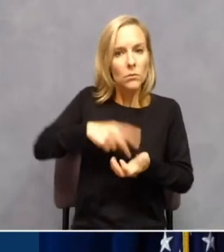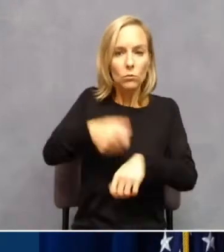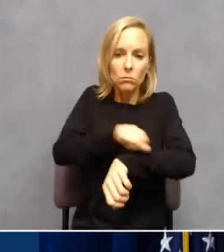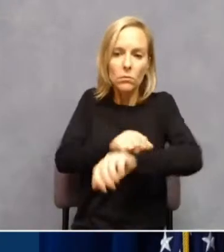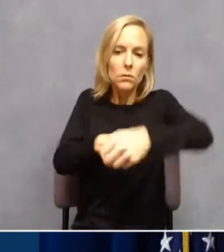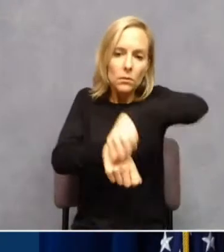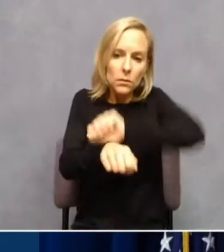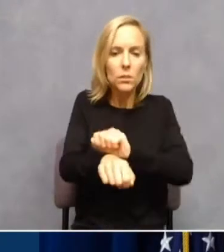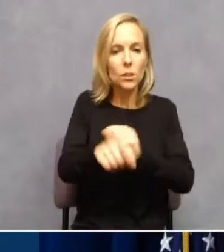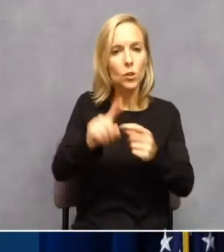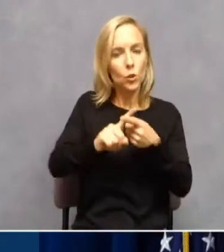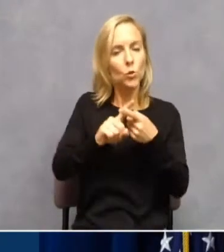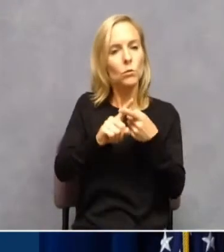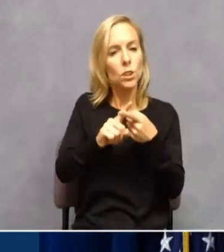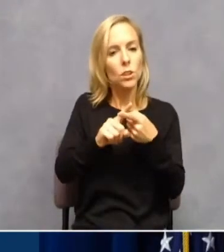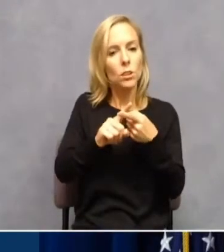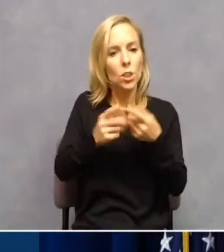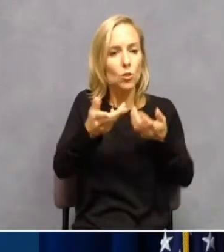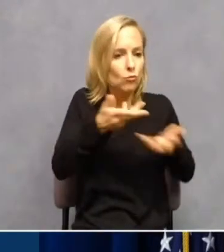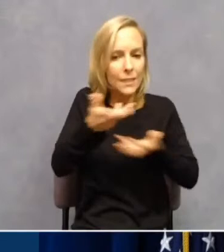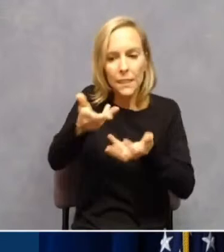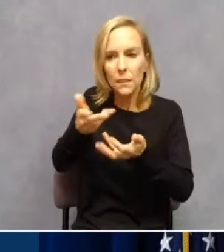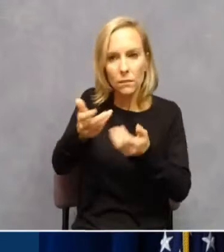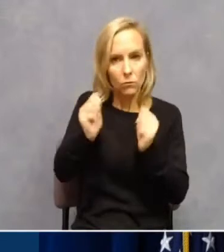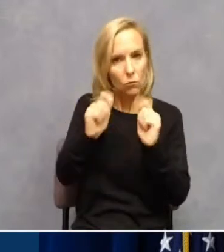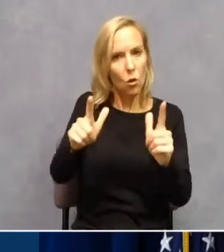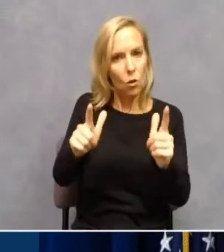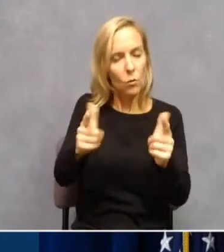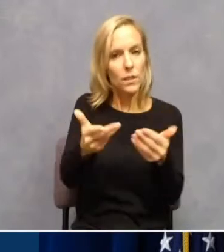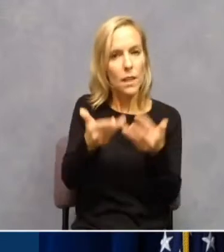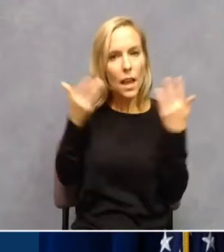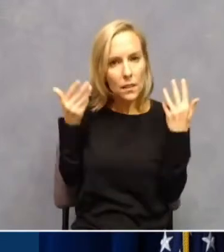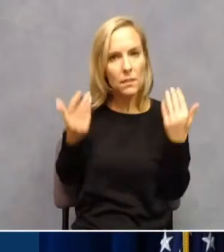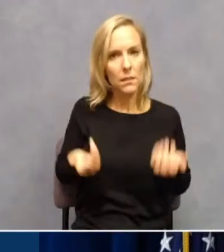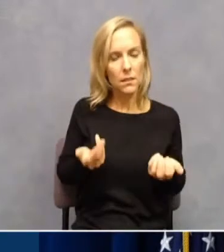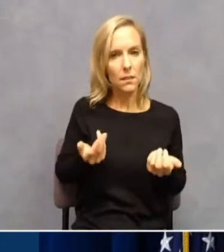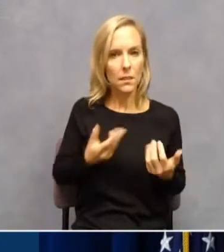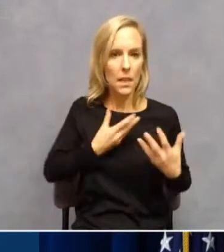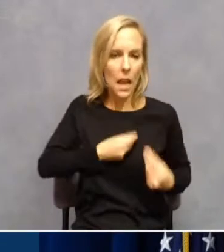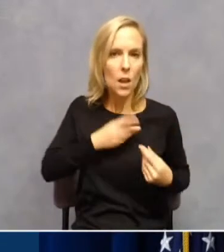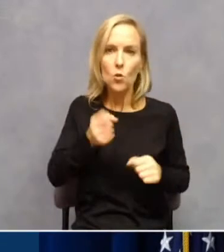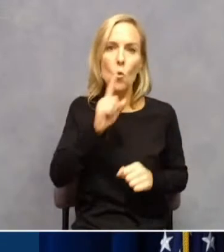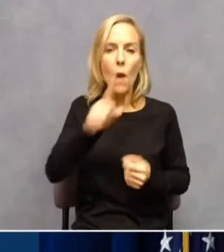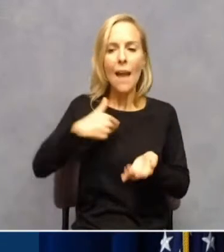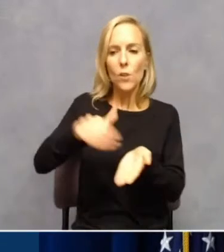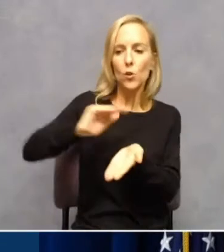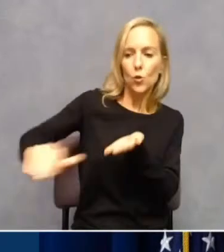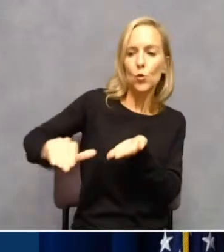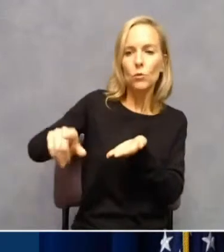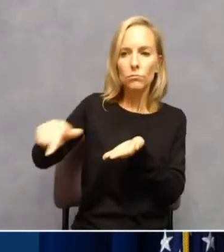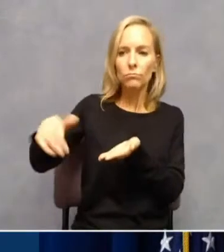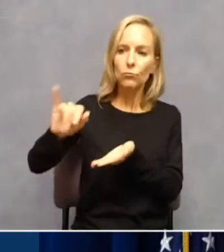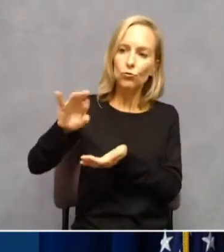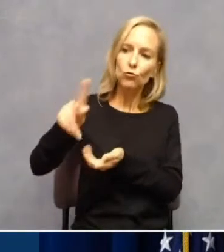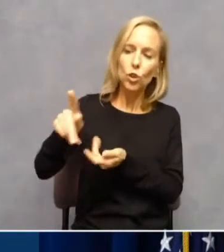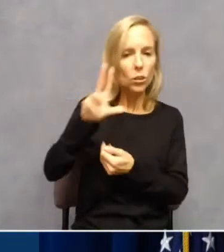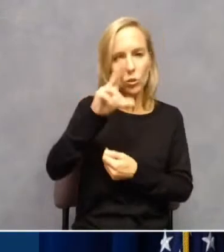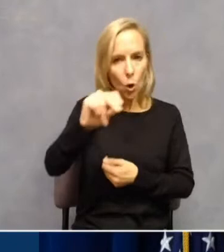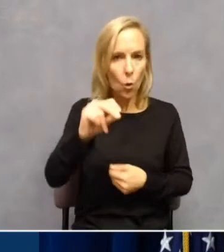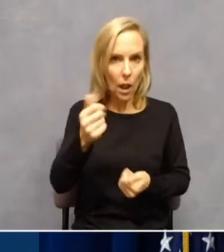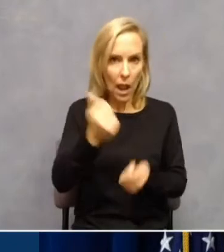treating everybody else with kindness. Nobody gets an excuse to be a jerk. Everybody is